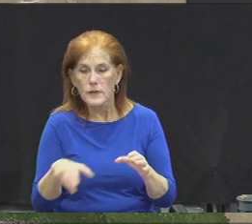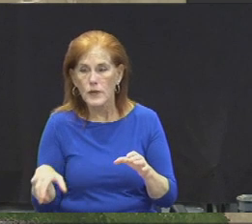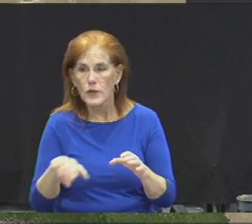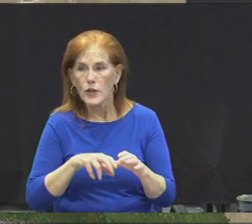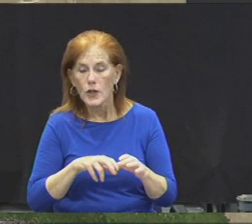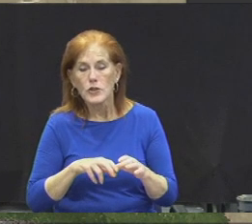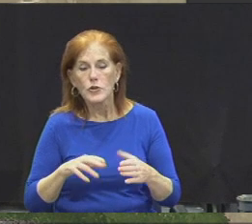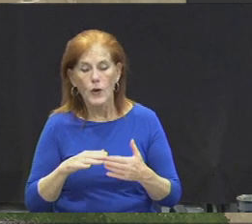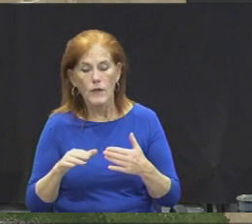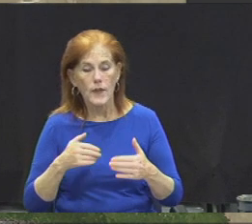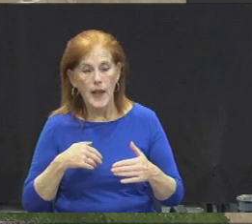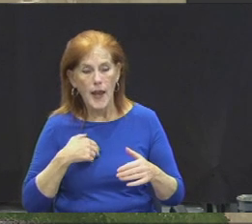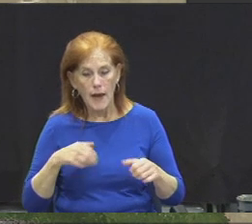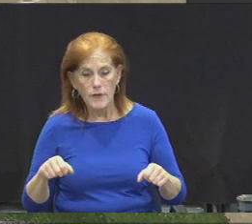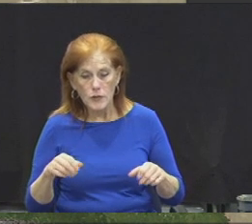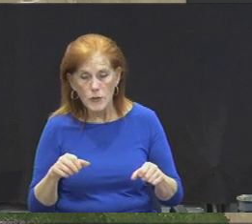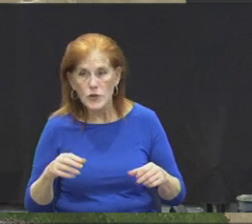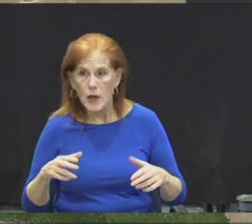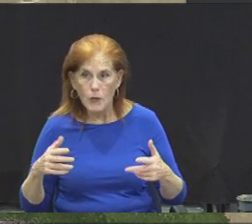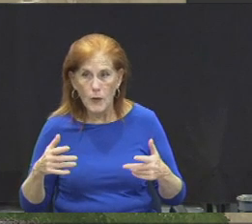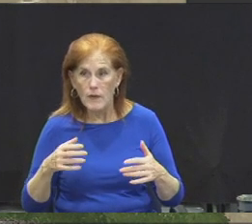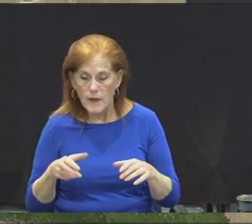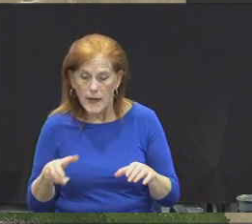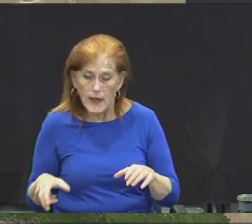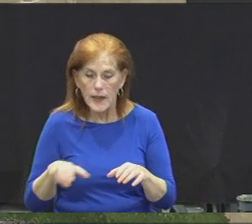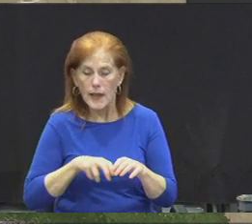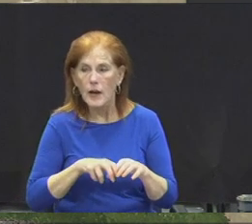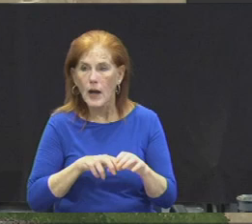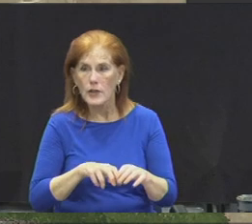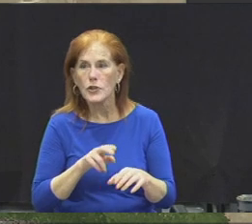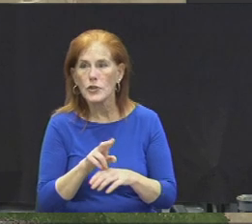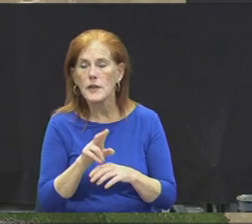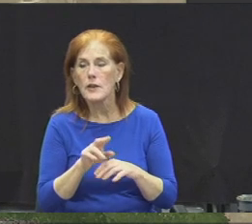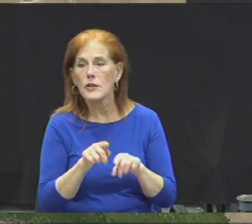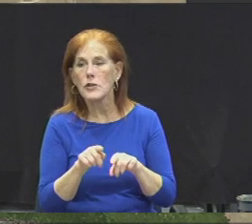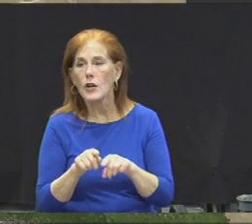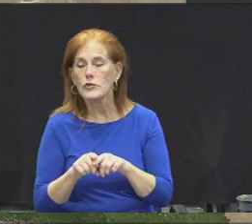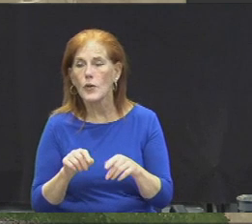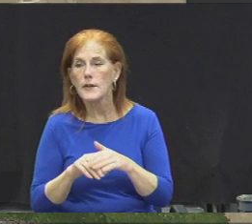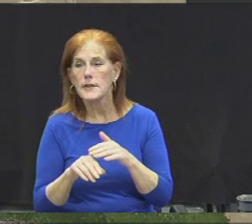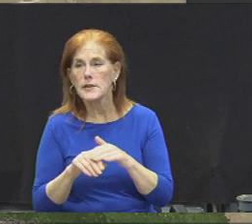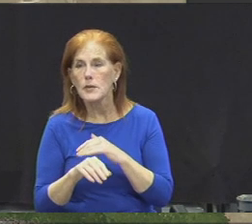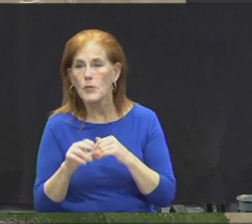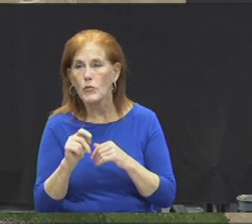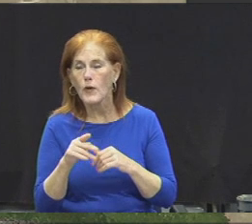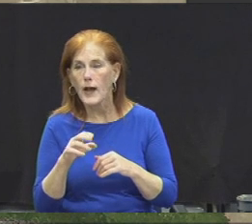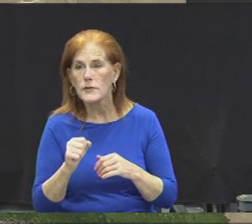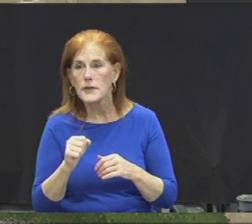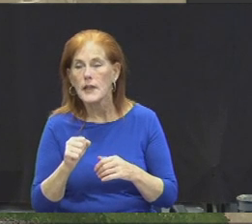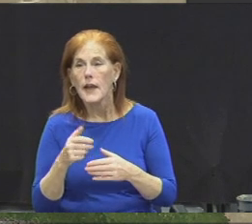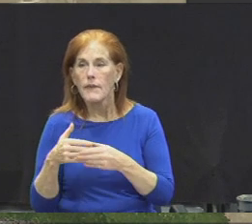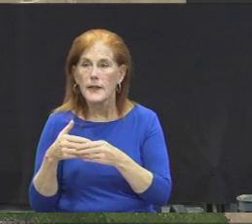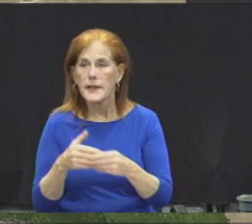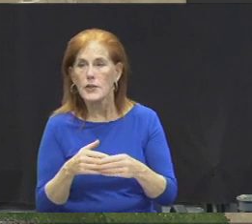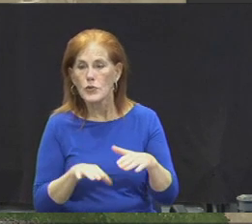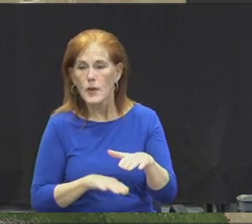and mobility devices to use those structures. There's also accessible routes that take you up into the base of all these